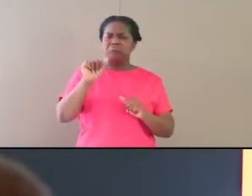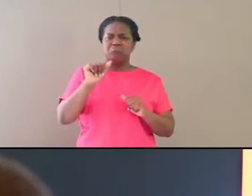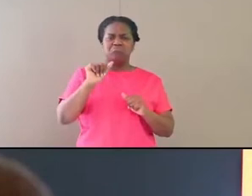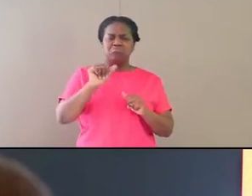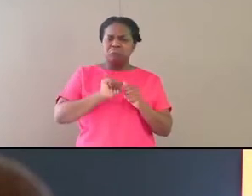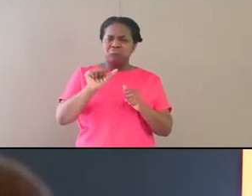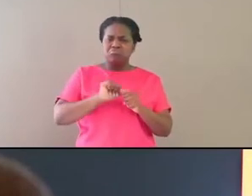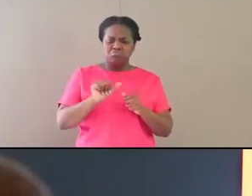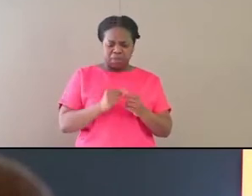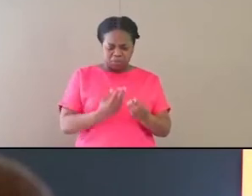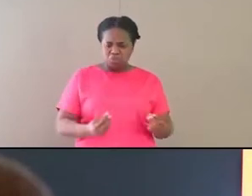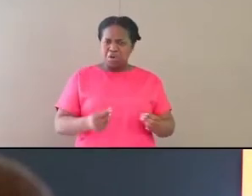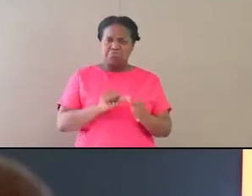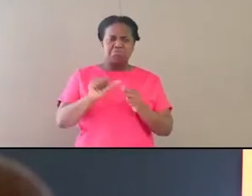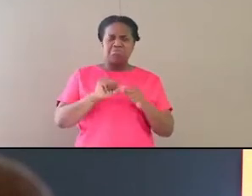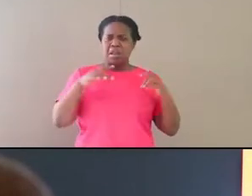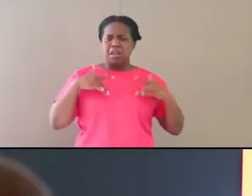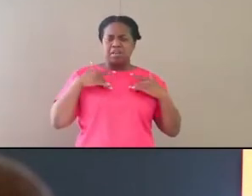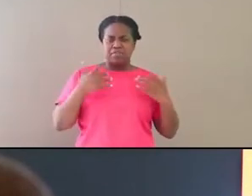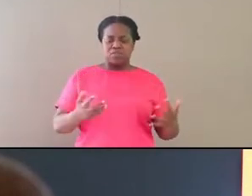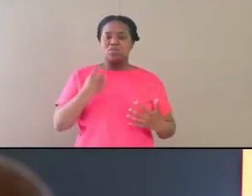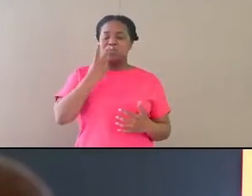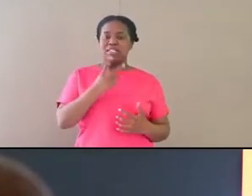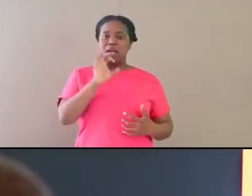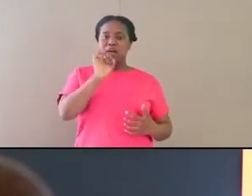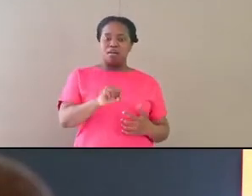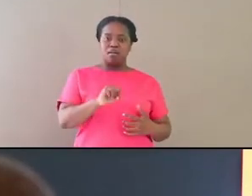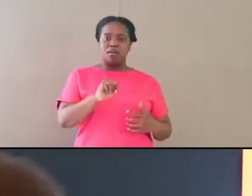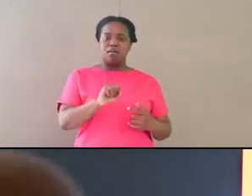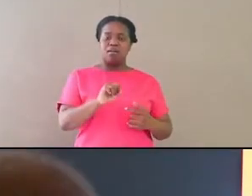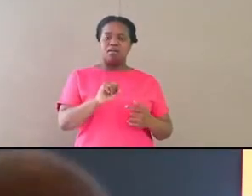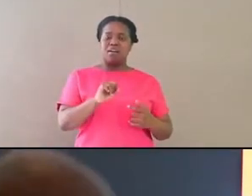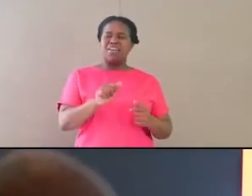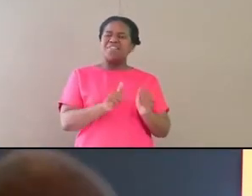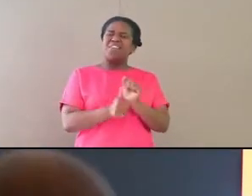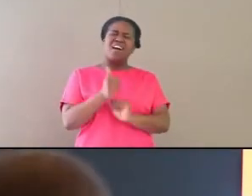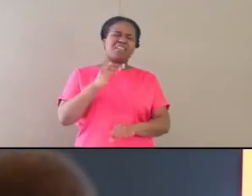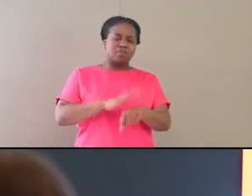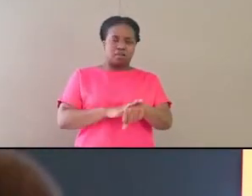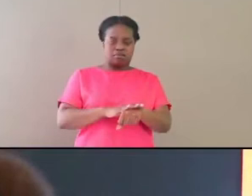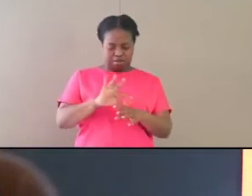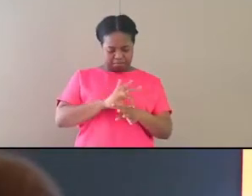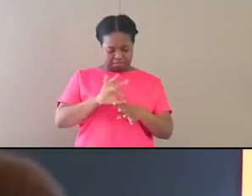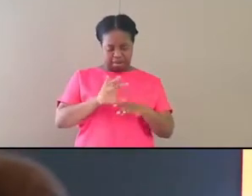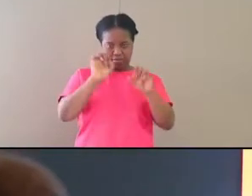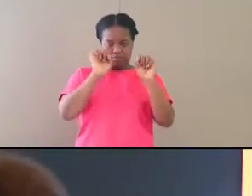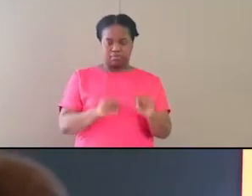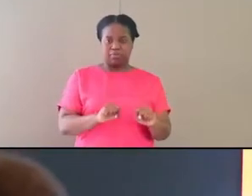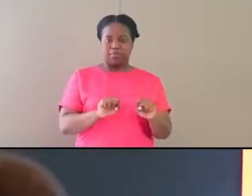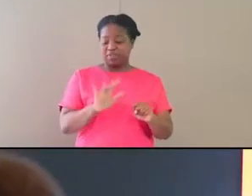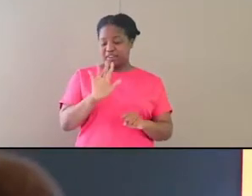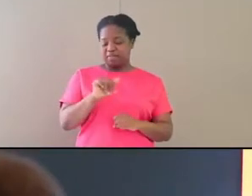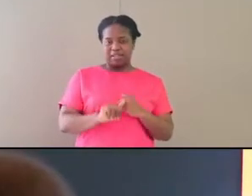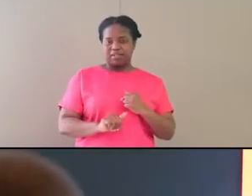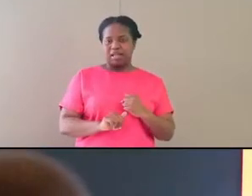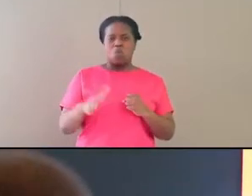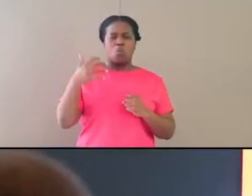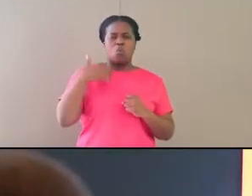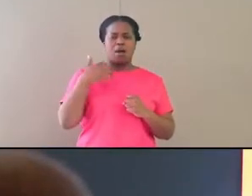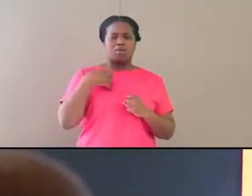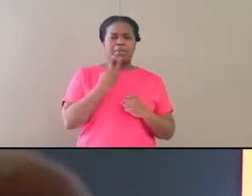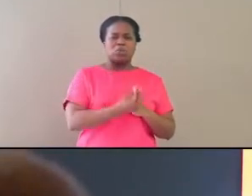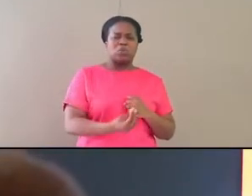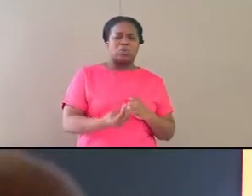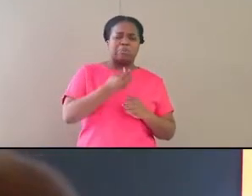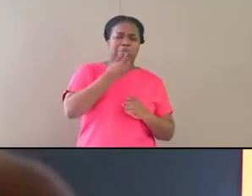who are living in those households, you suddenly see people saying, for the first time in those five months, I didn't have to worry about my